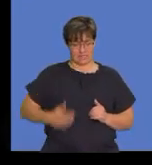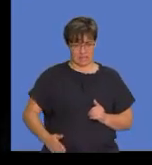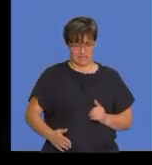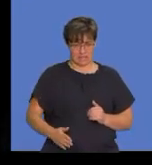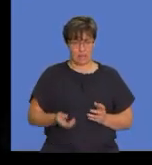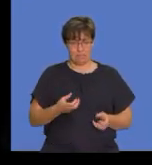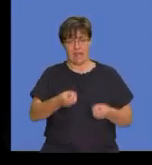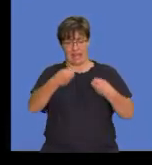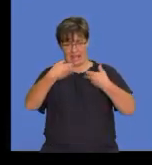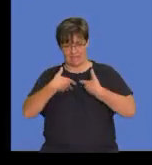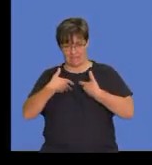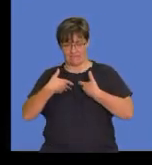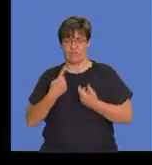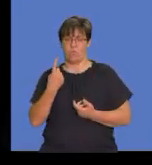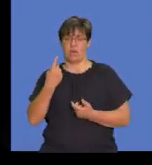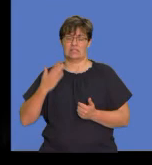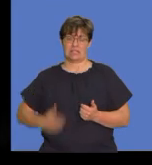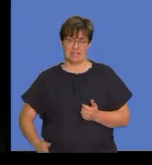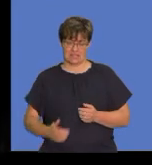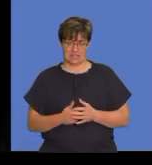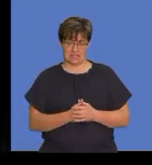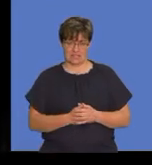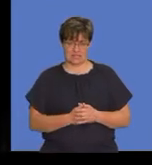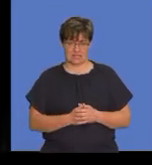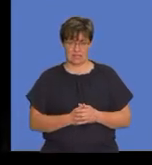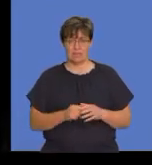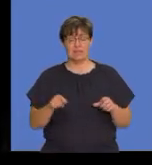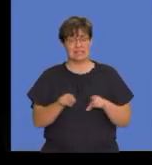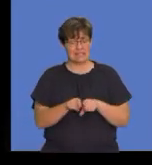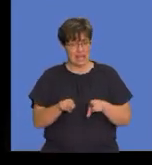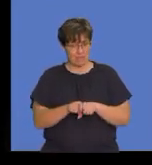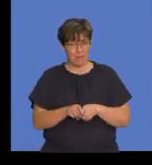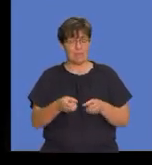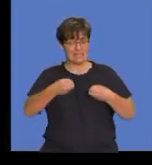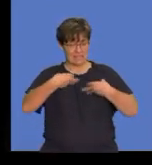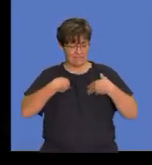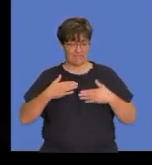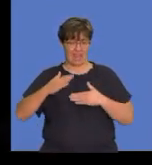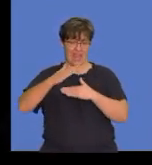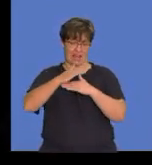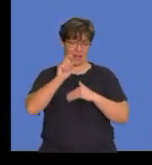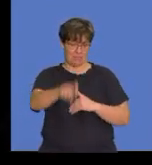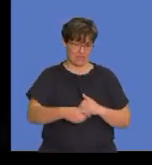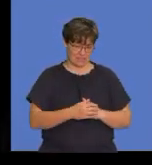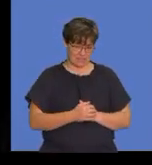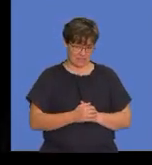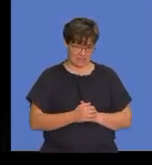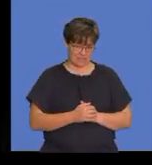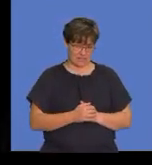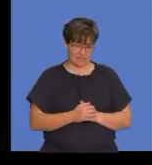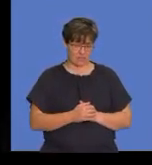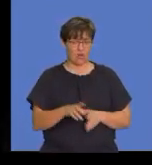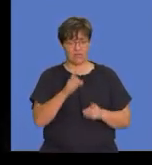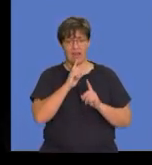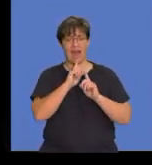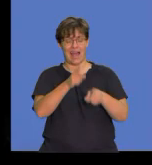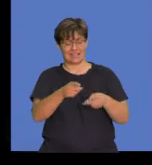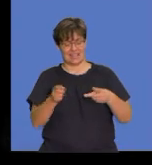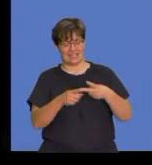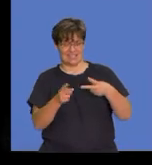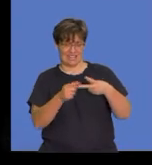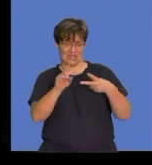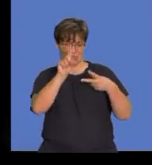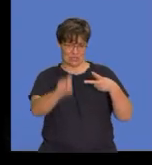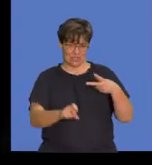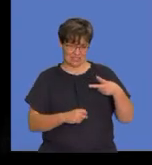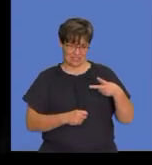I want one side and I'm given one side, but I must also be given an angle there. So